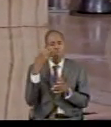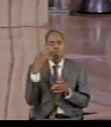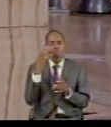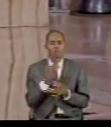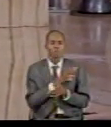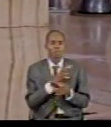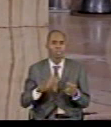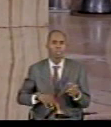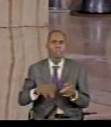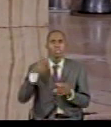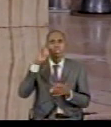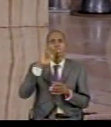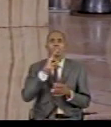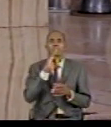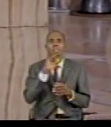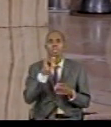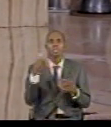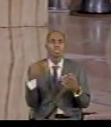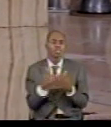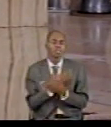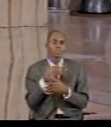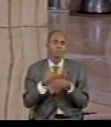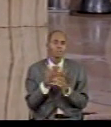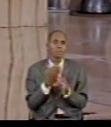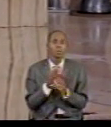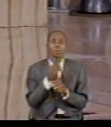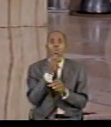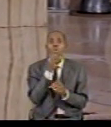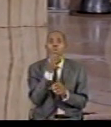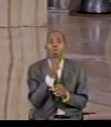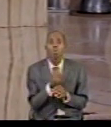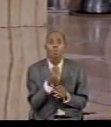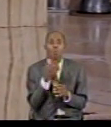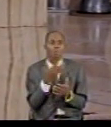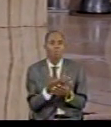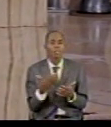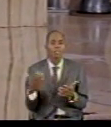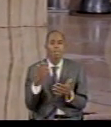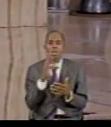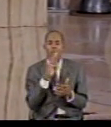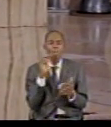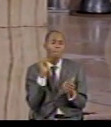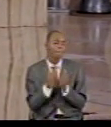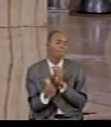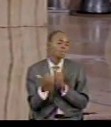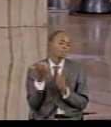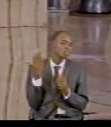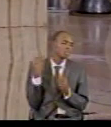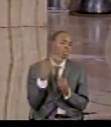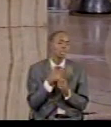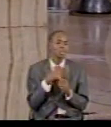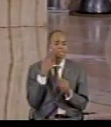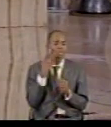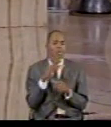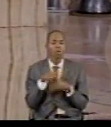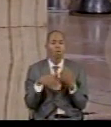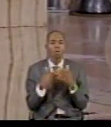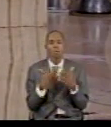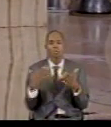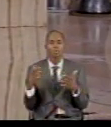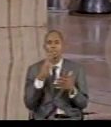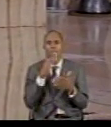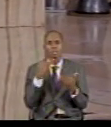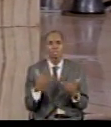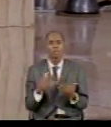is a new creature. Old things are passed away, and behold, all things have become